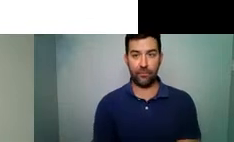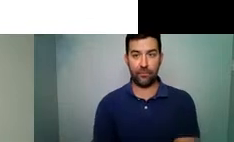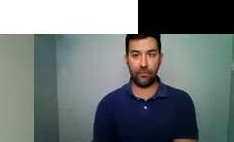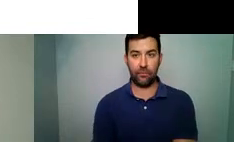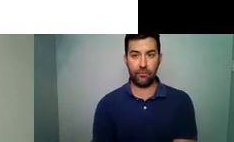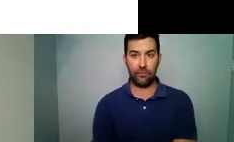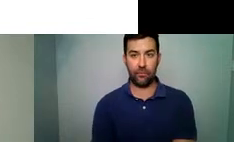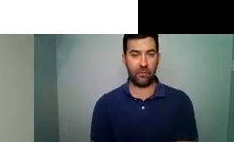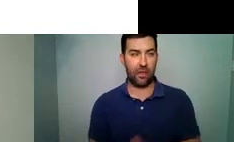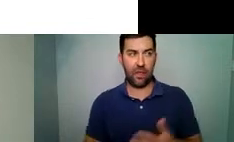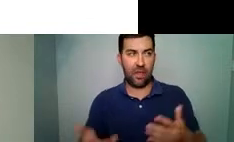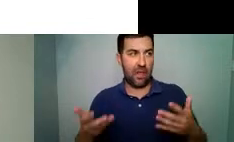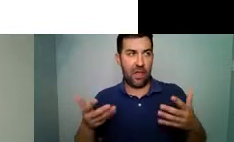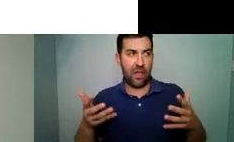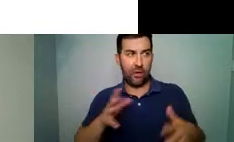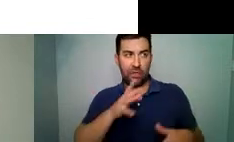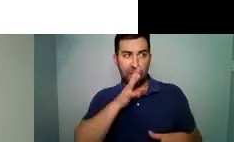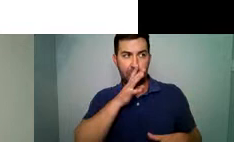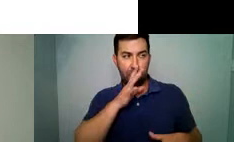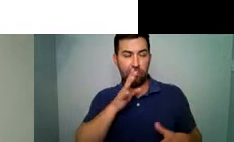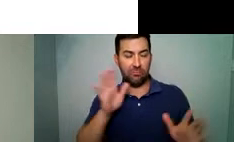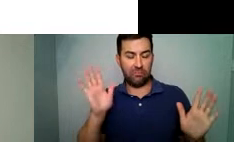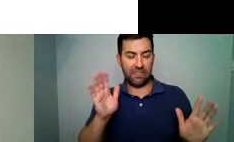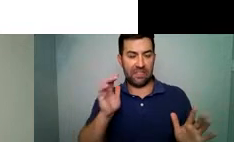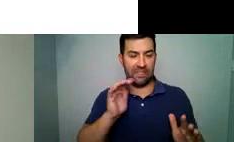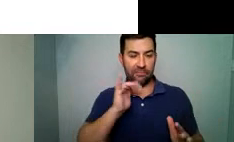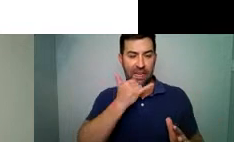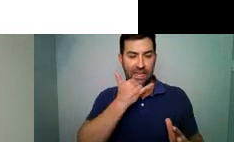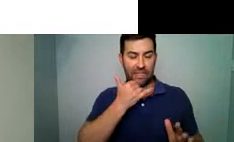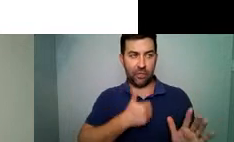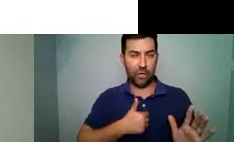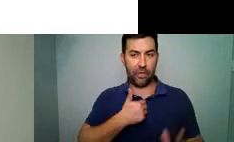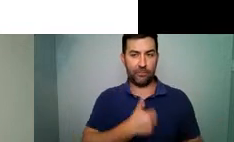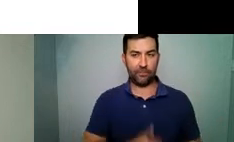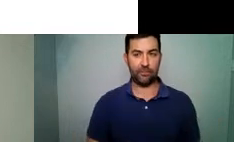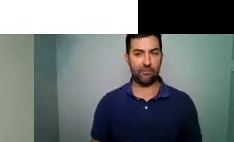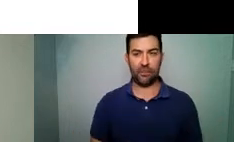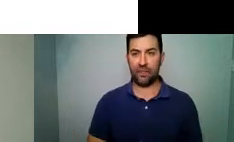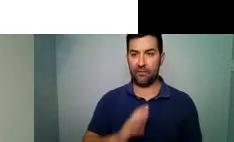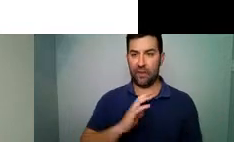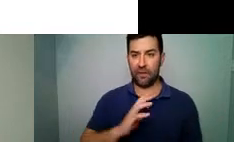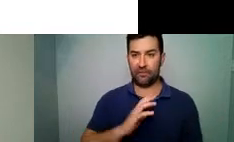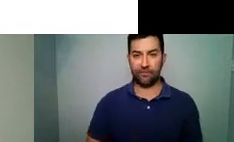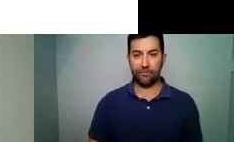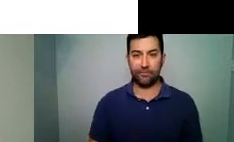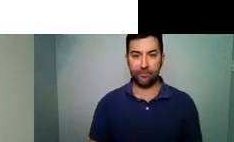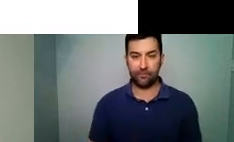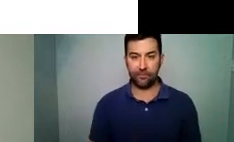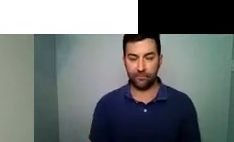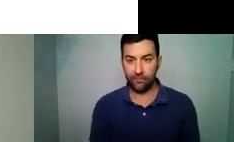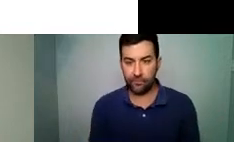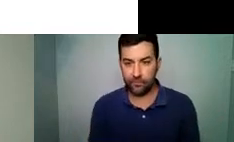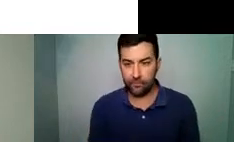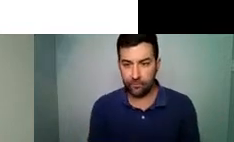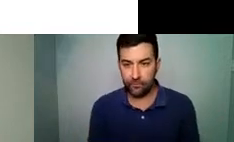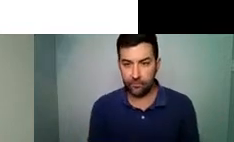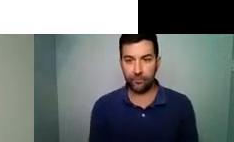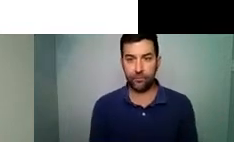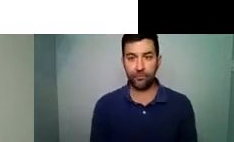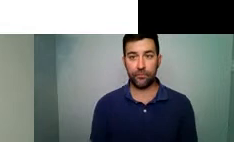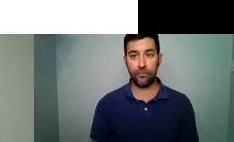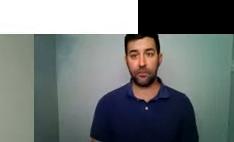I already spoke, so I don't know if it's an accident, but sorry about that. No problem. Thank you.